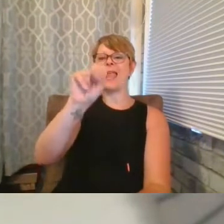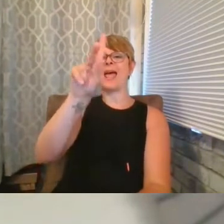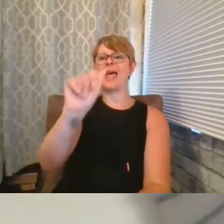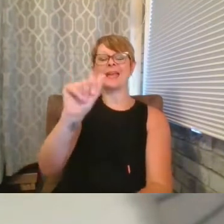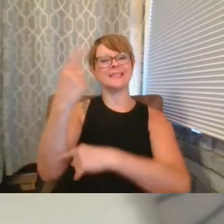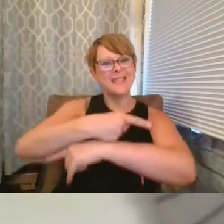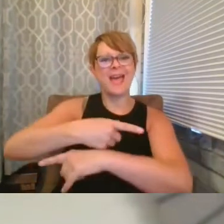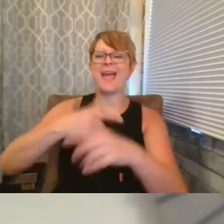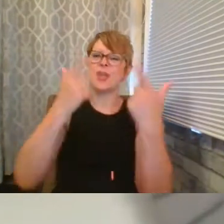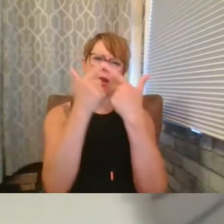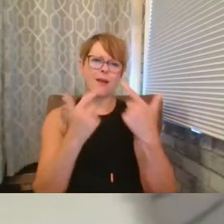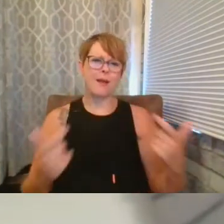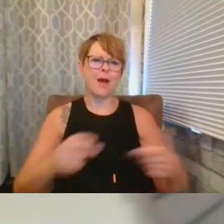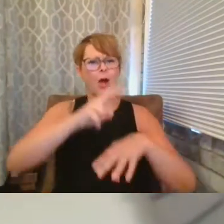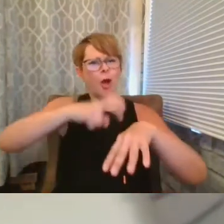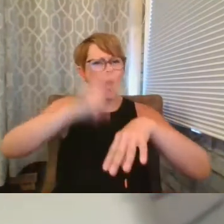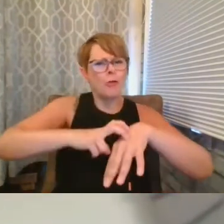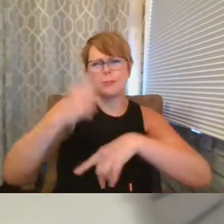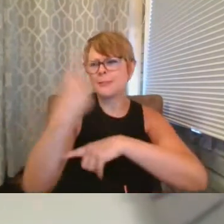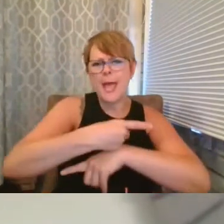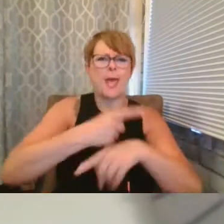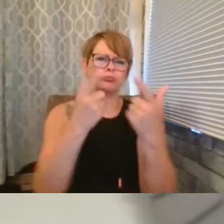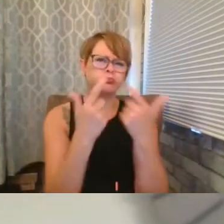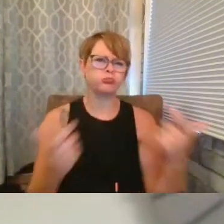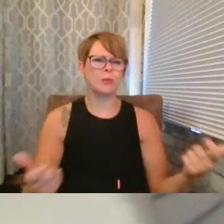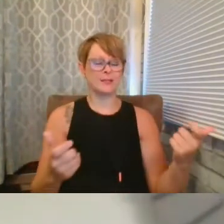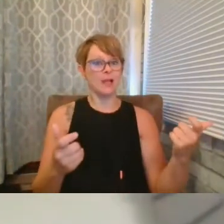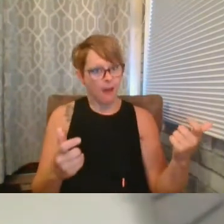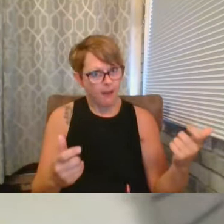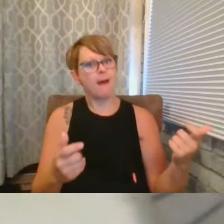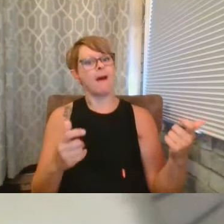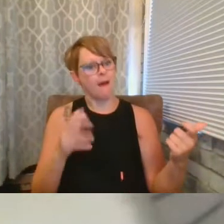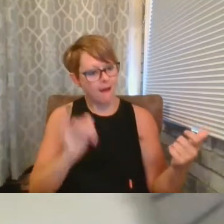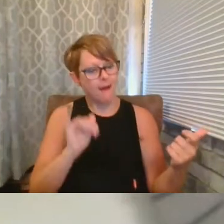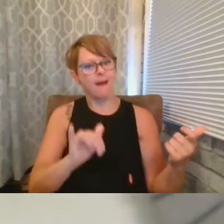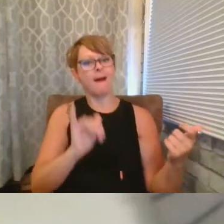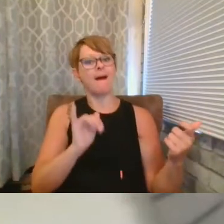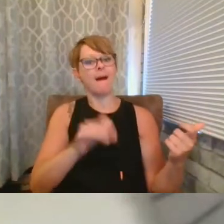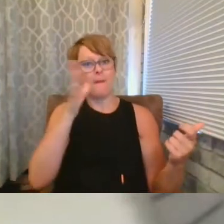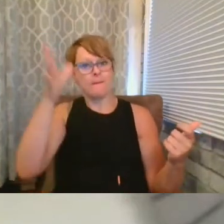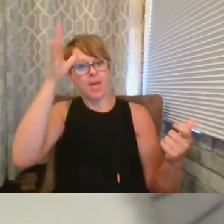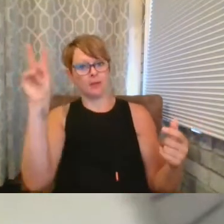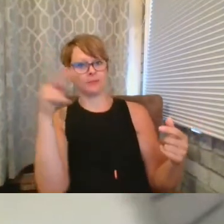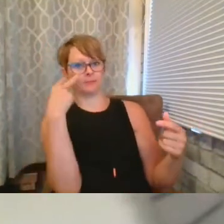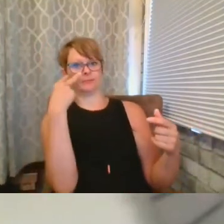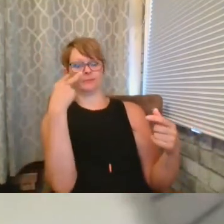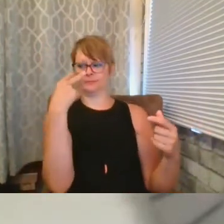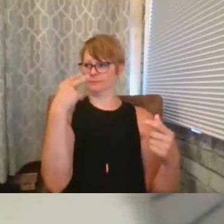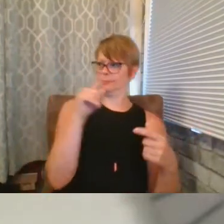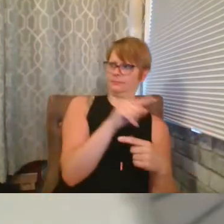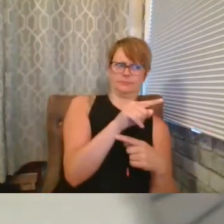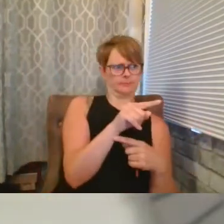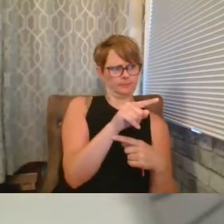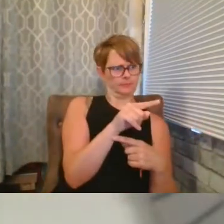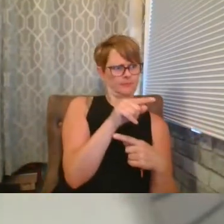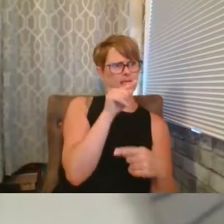different kinds, Irish day. So people started looking at me saying, okay, this girl is for here